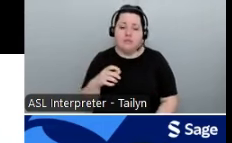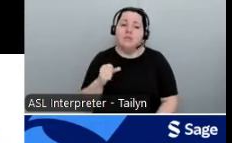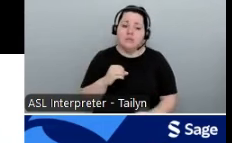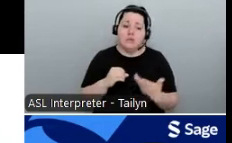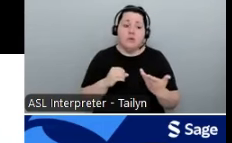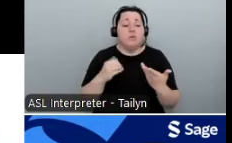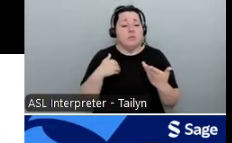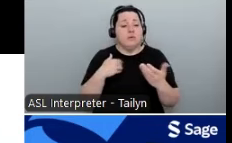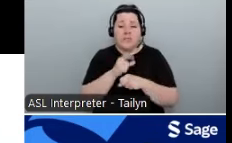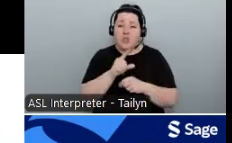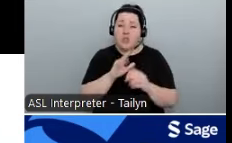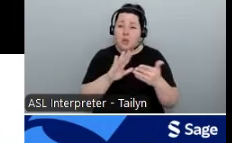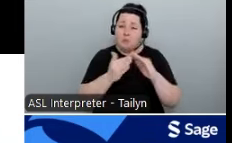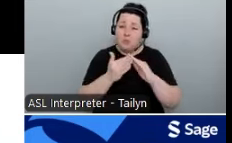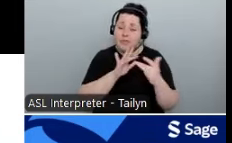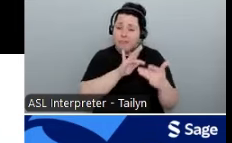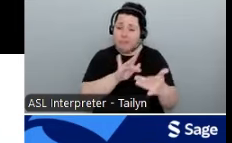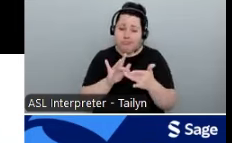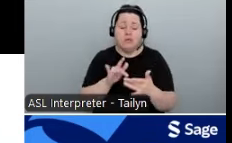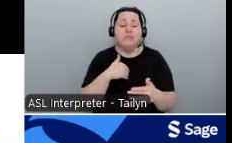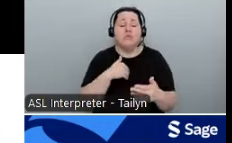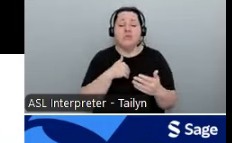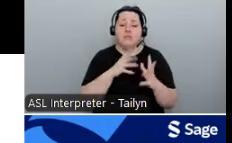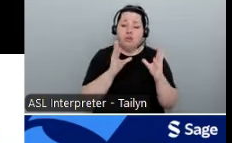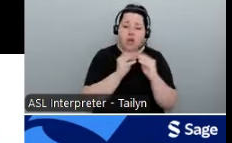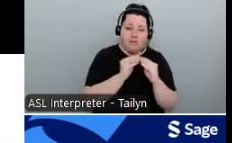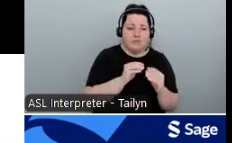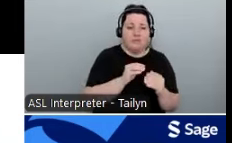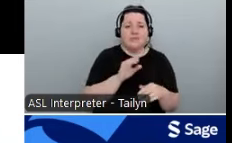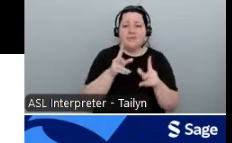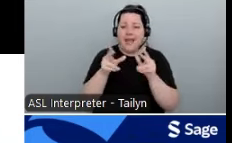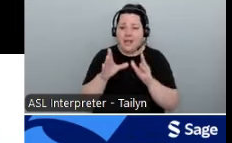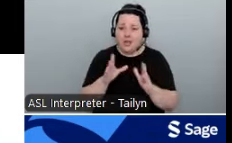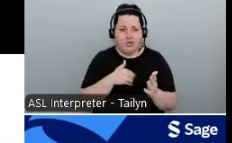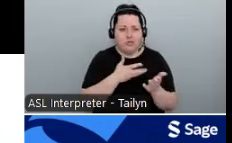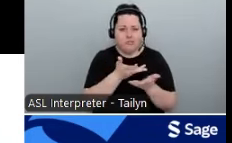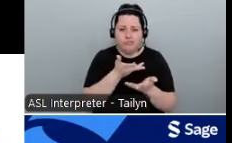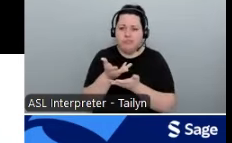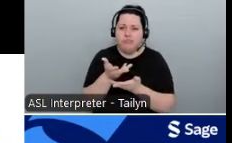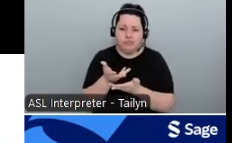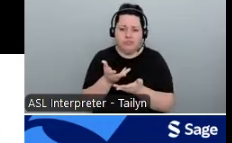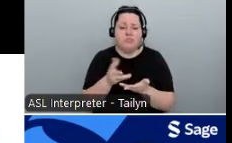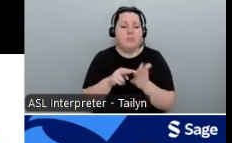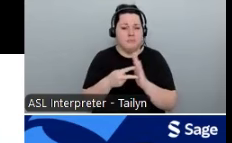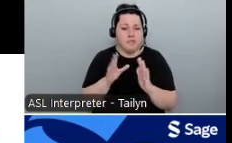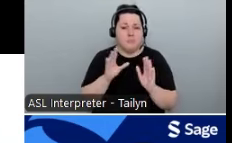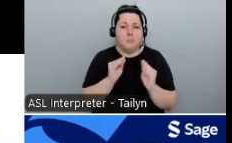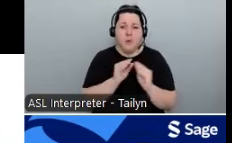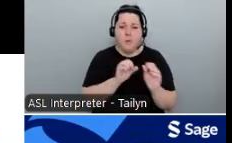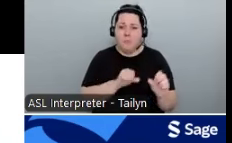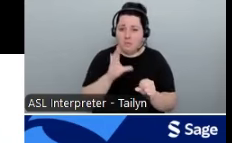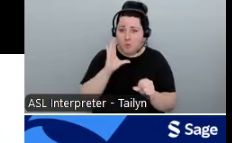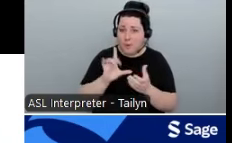and networking with editors to evolve your publication and increase your chances of getting